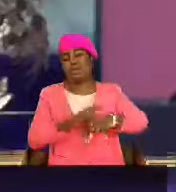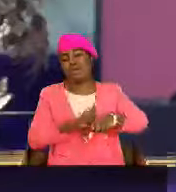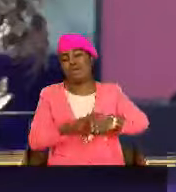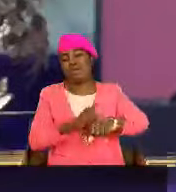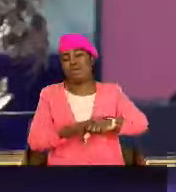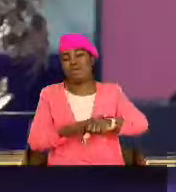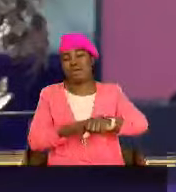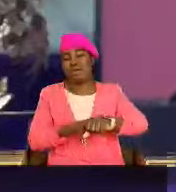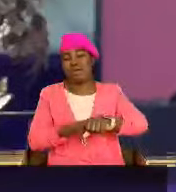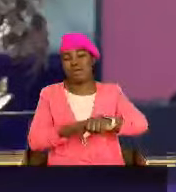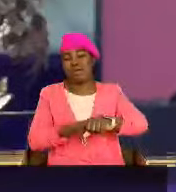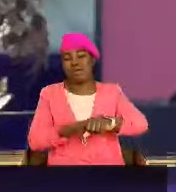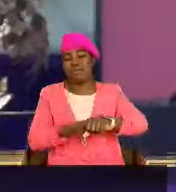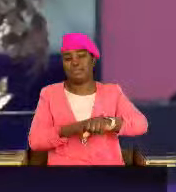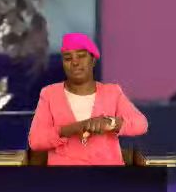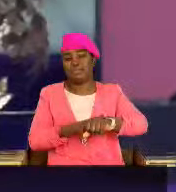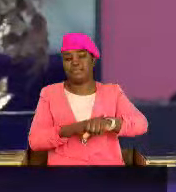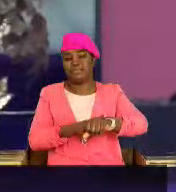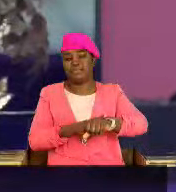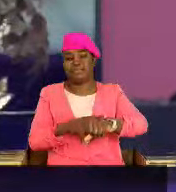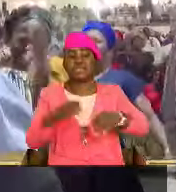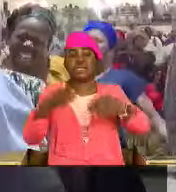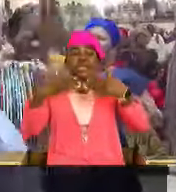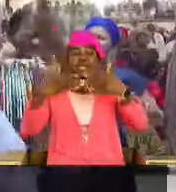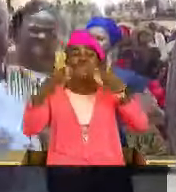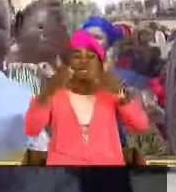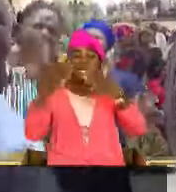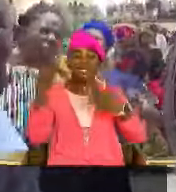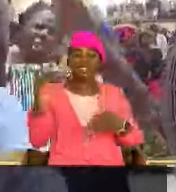favor gate of irregular